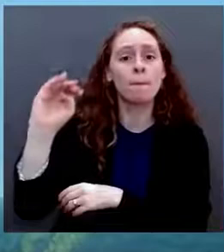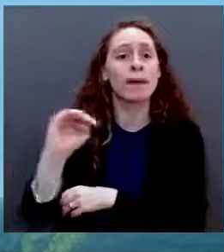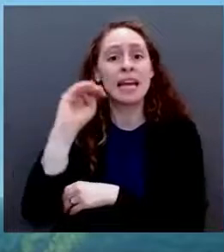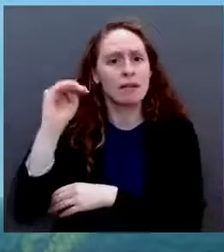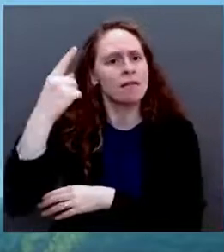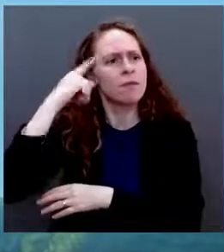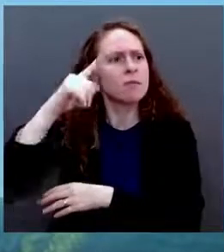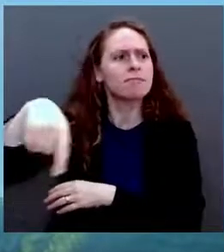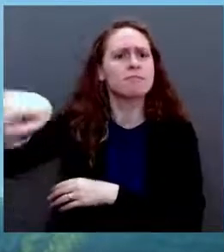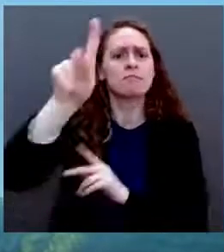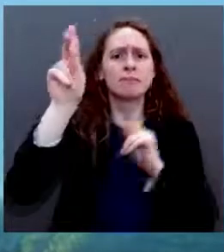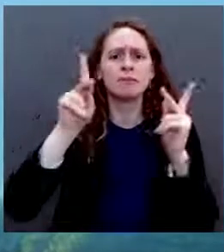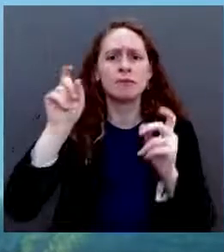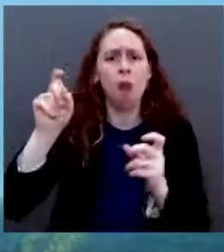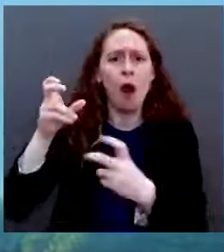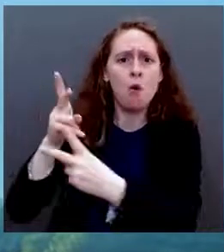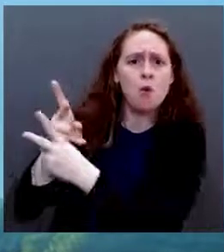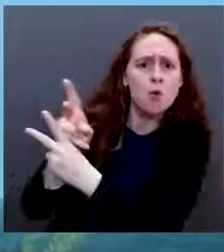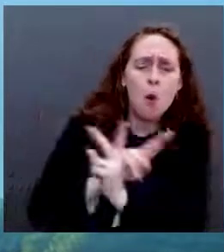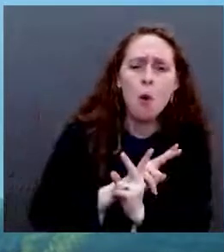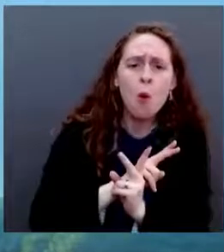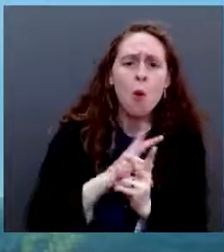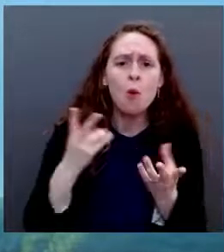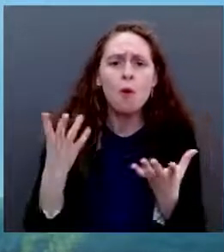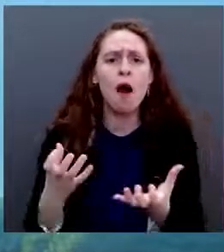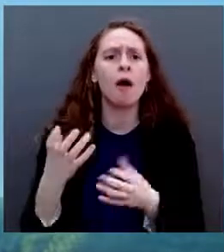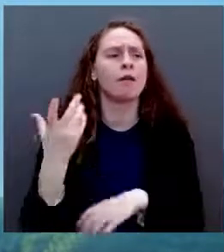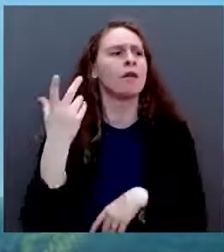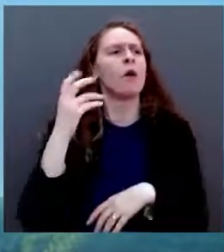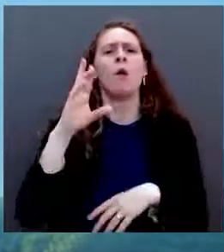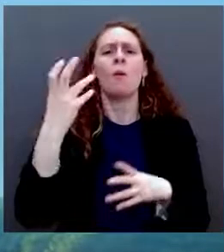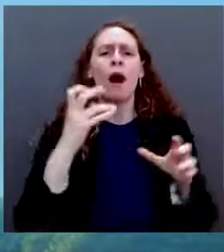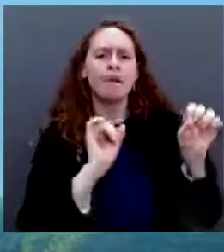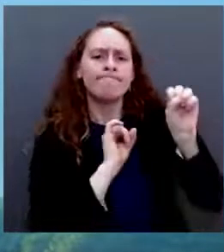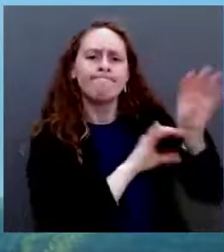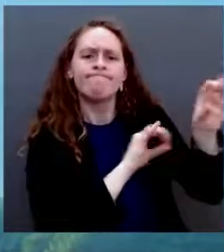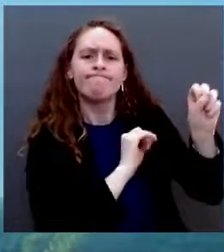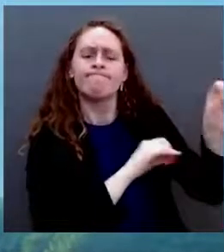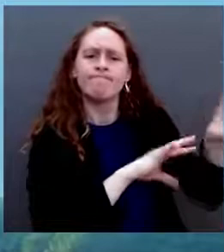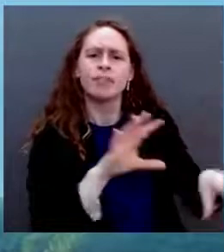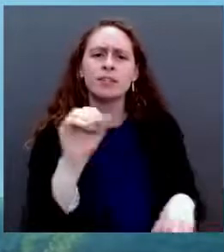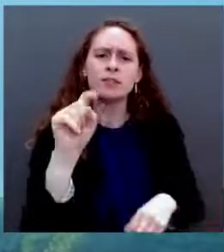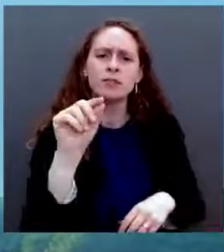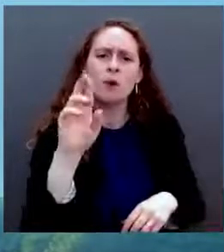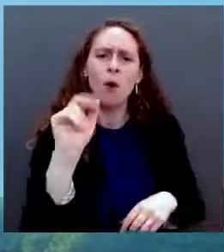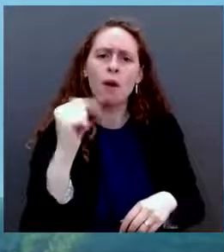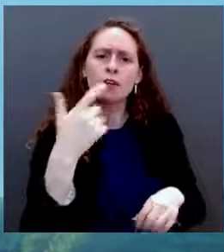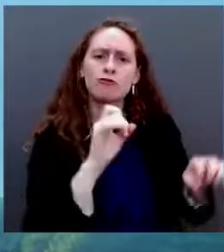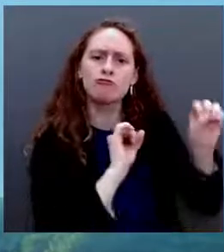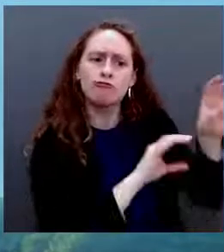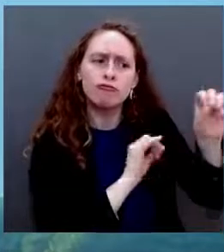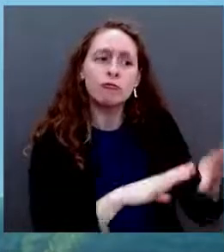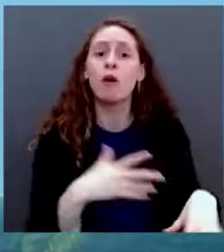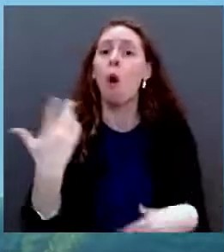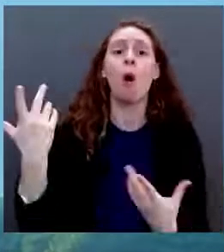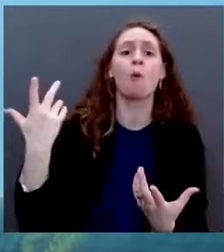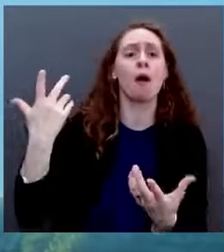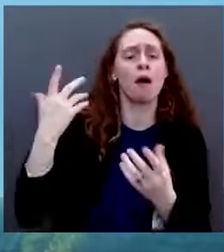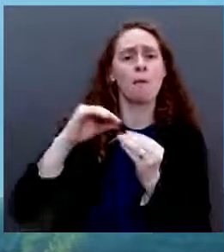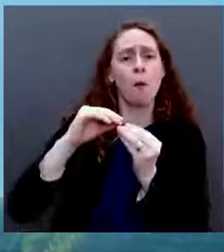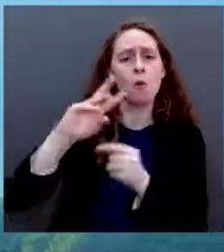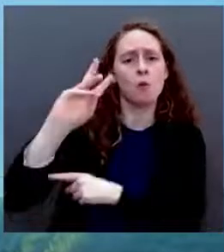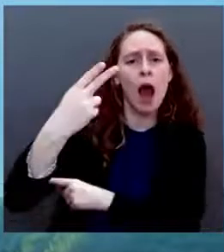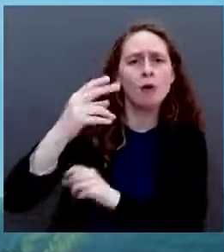and also allowing these facilities to expand their operations as well. We believe this $100 million will leverage nearly $1 billion